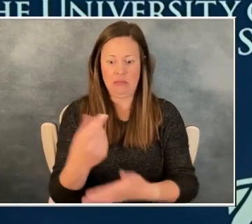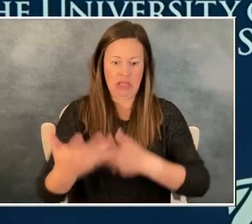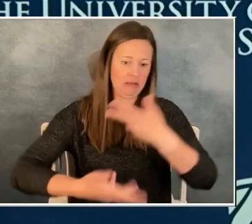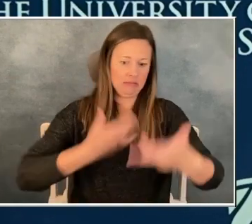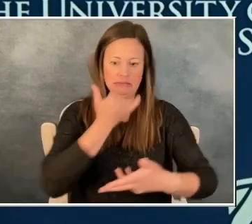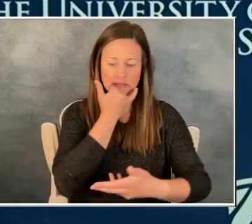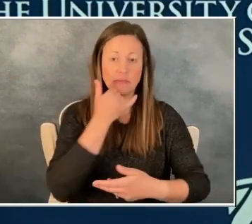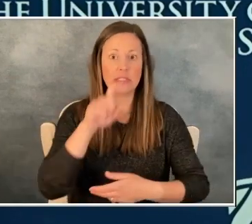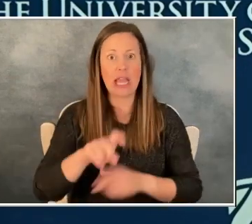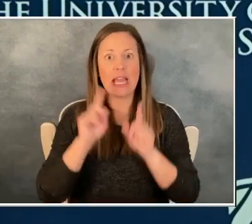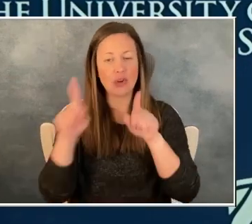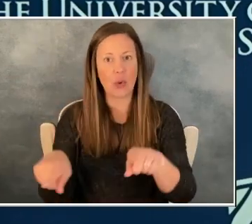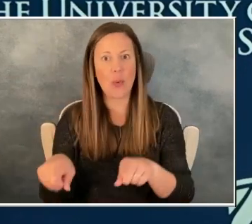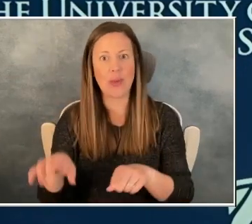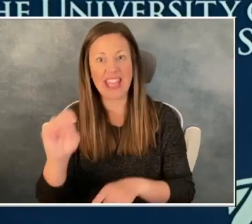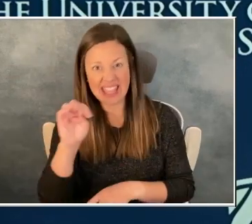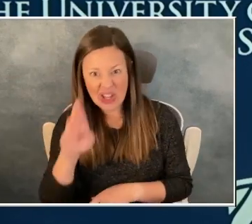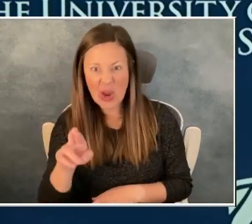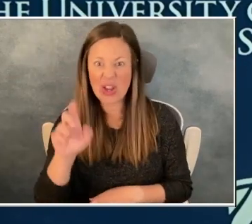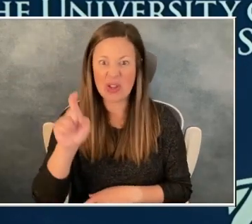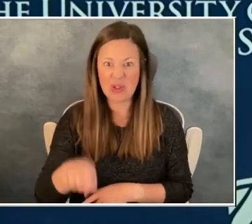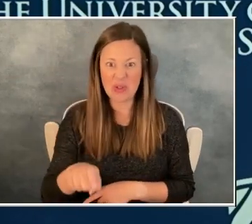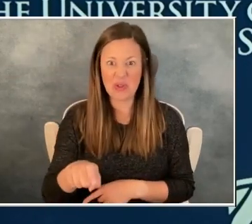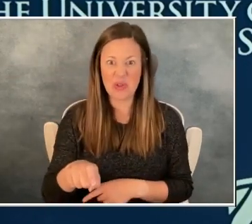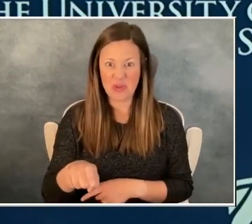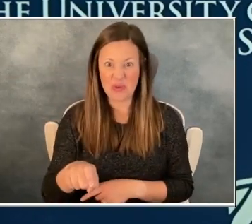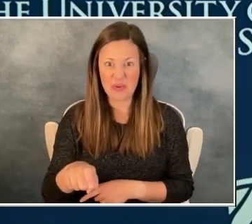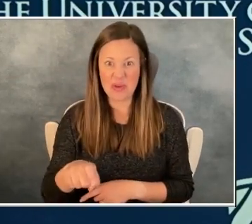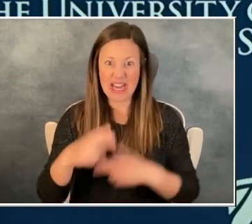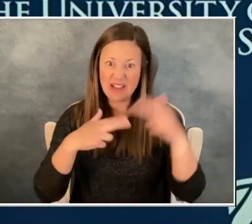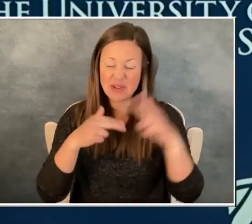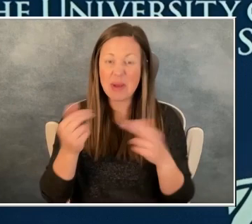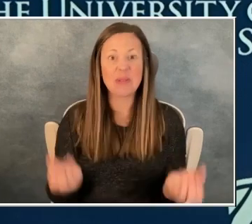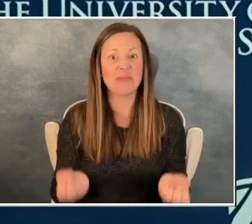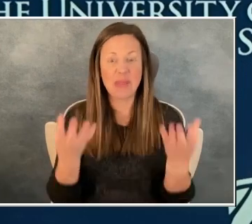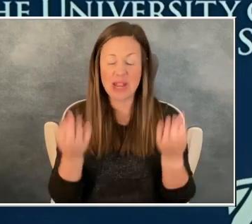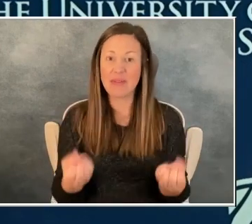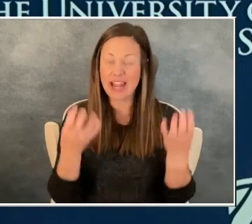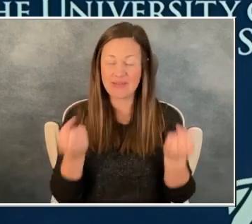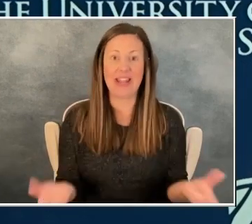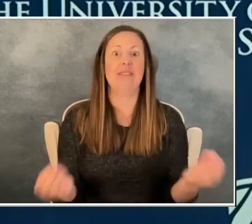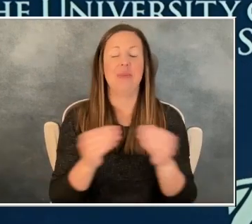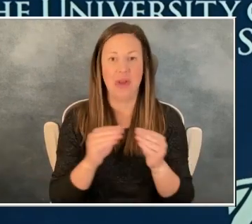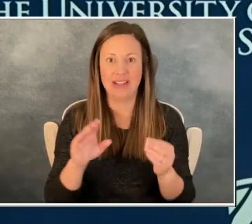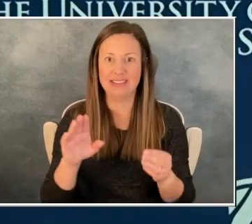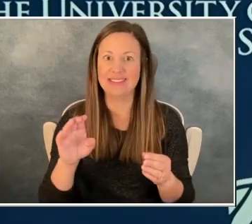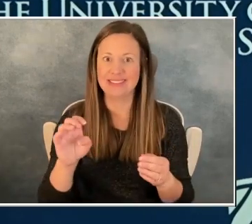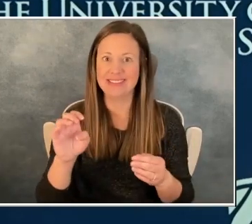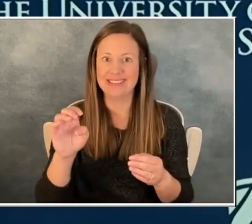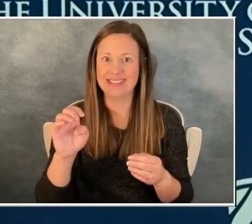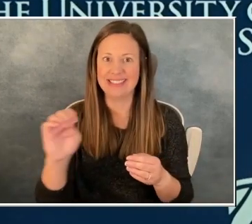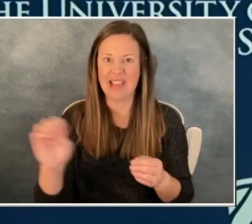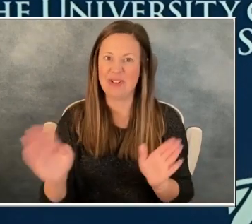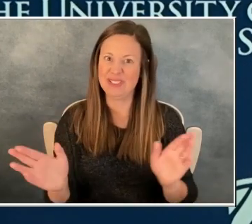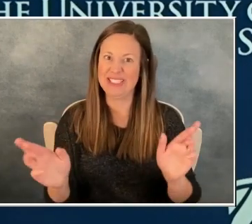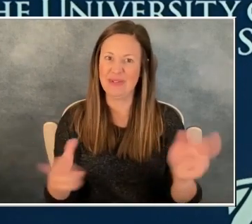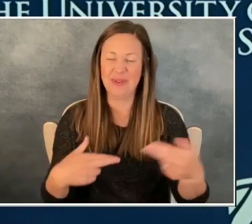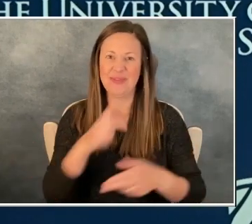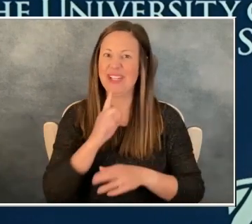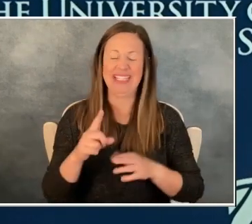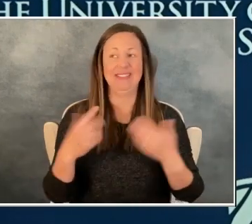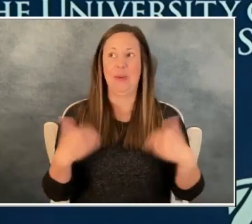have to build like 100 more emergency departments. I mean, we would really overwhelm us. So we can help keep the child